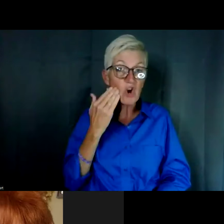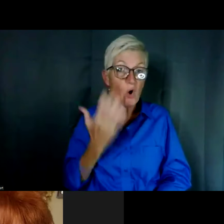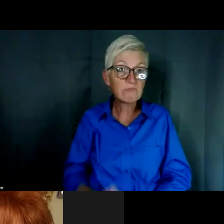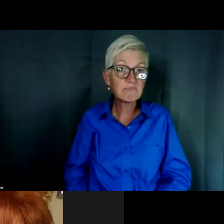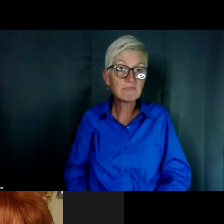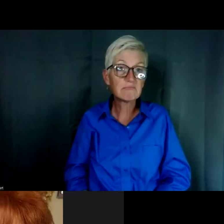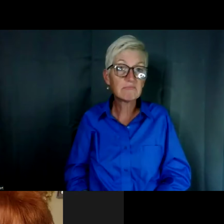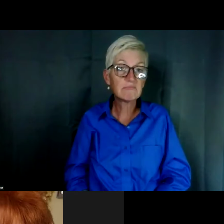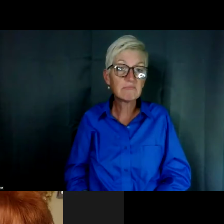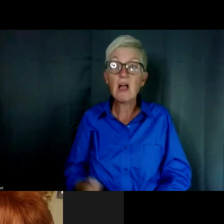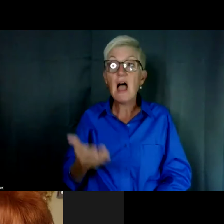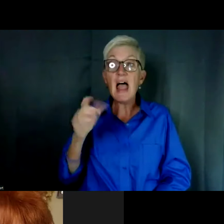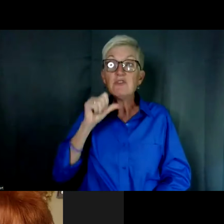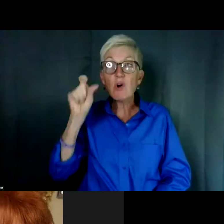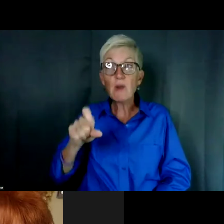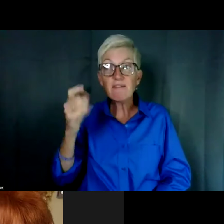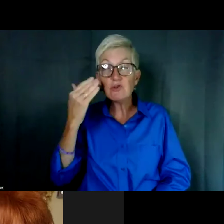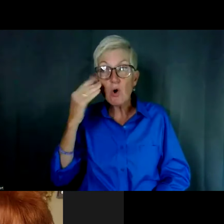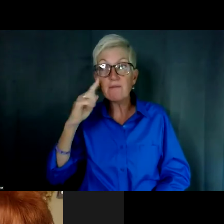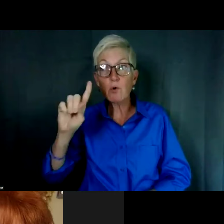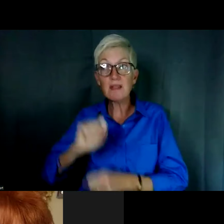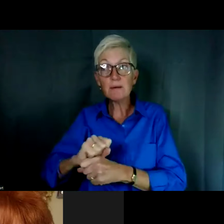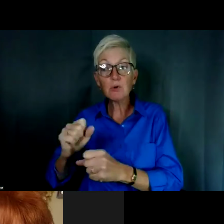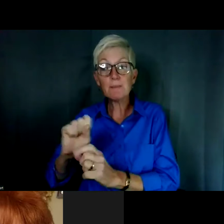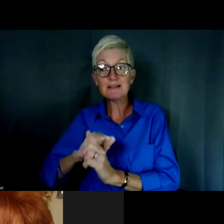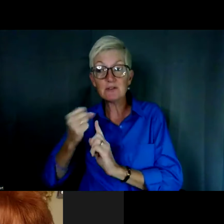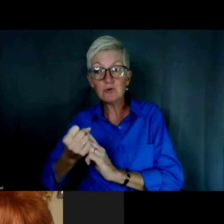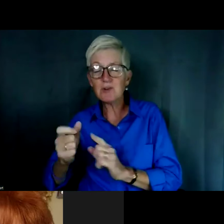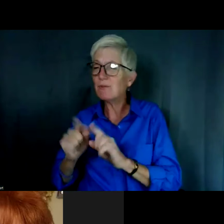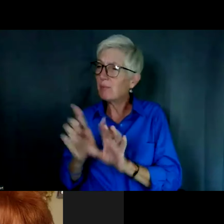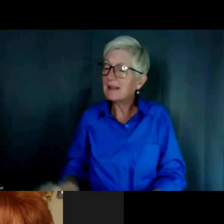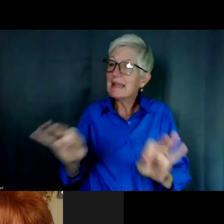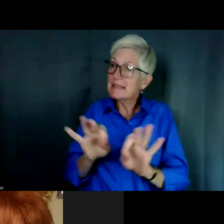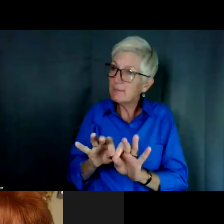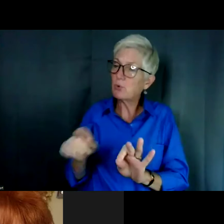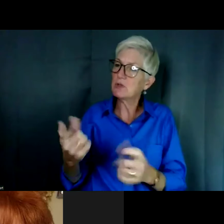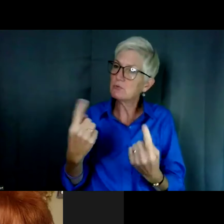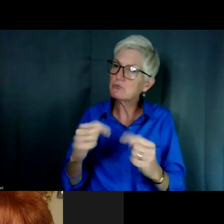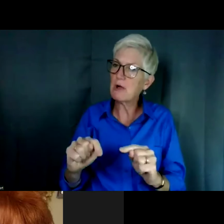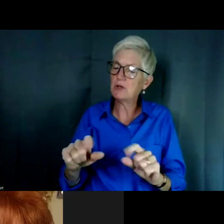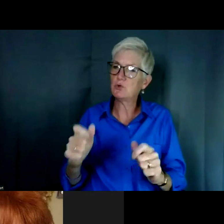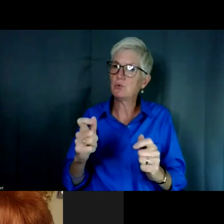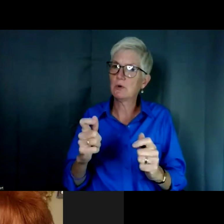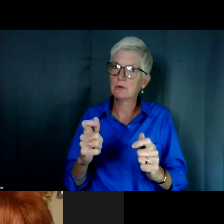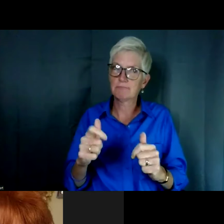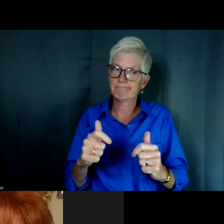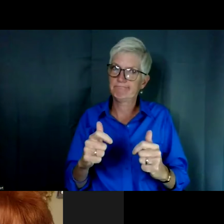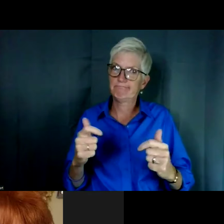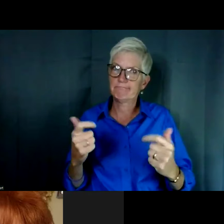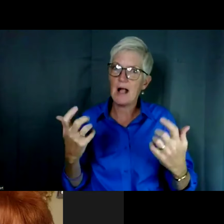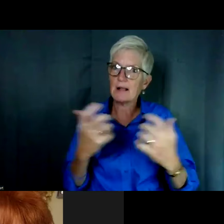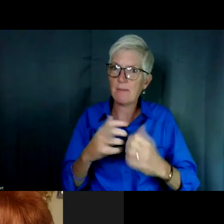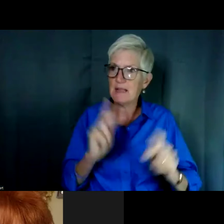employment situation, but it's important that you're trying to accommodate people across the